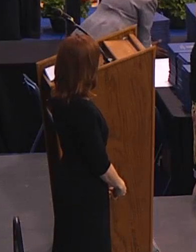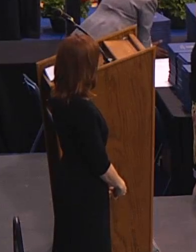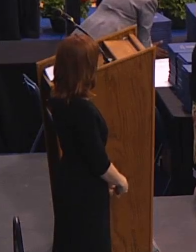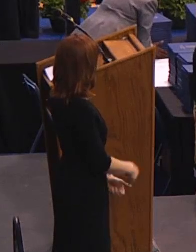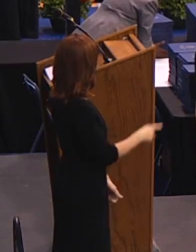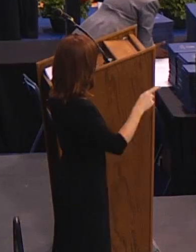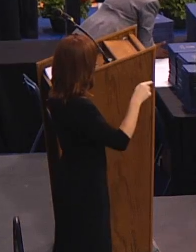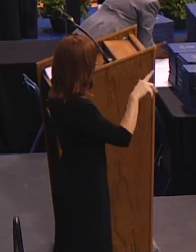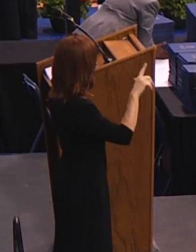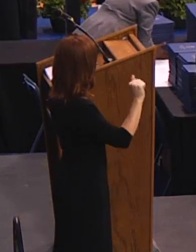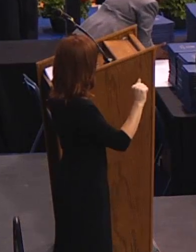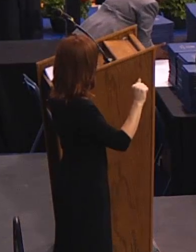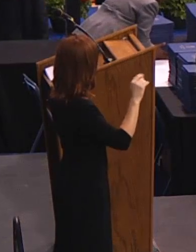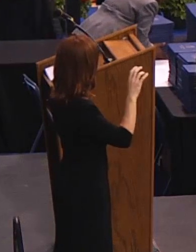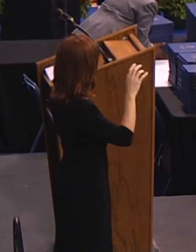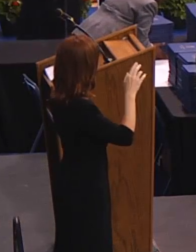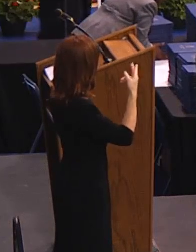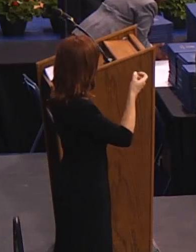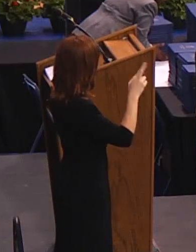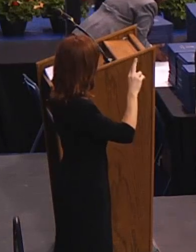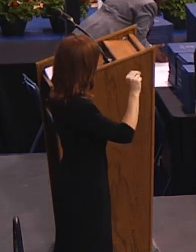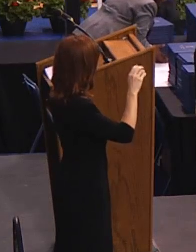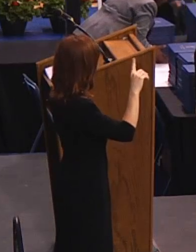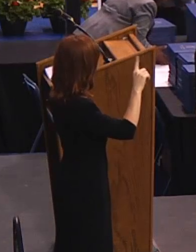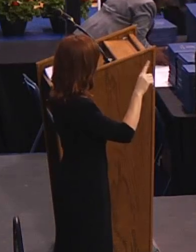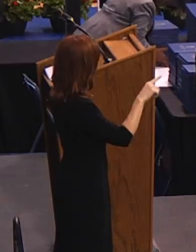Carla Joanne Hernandez, nursing.